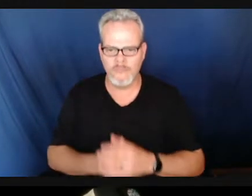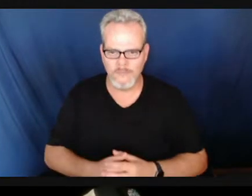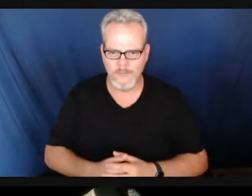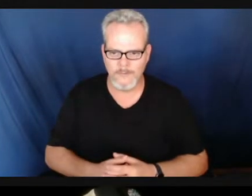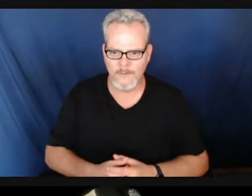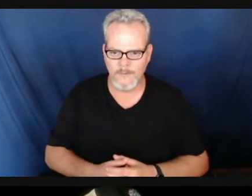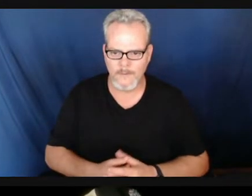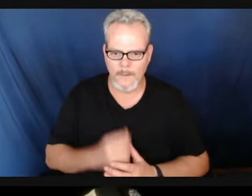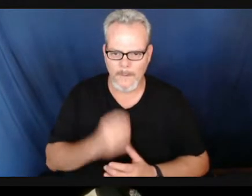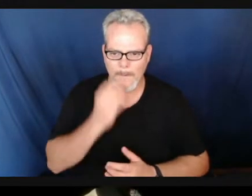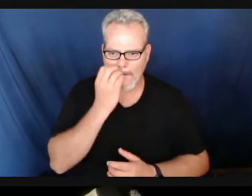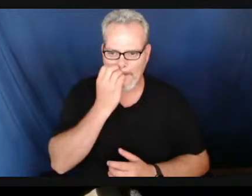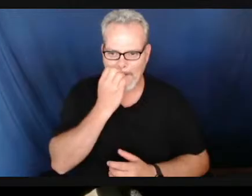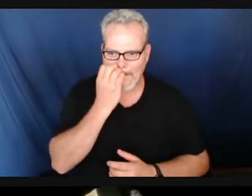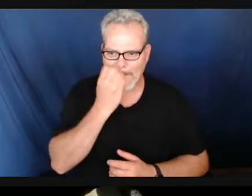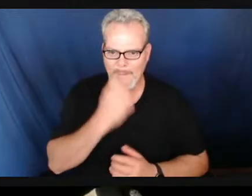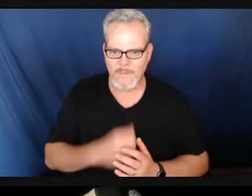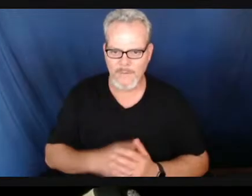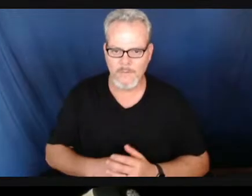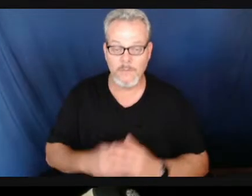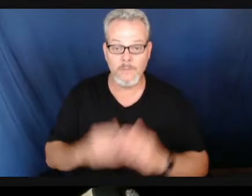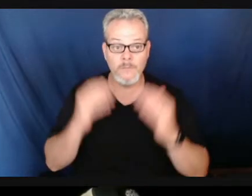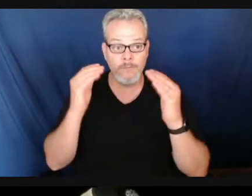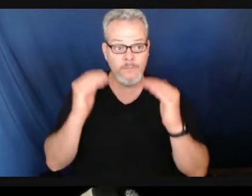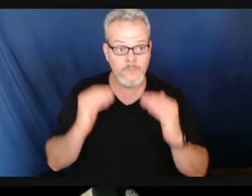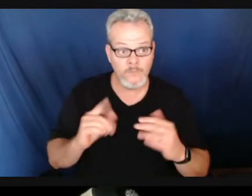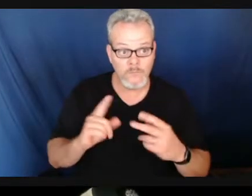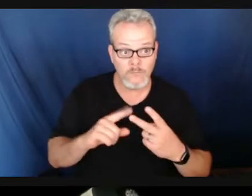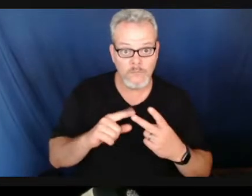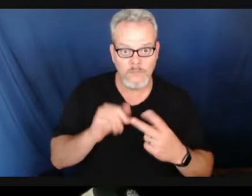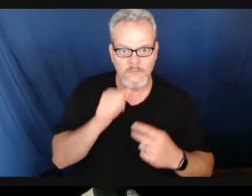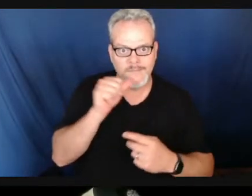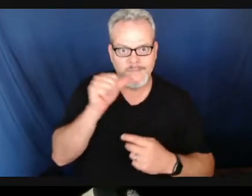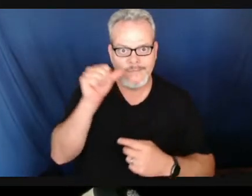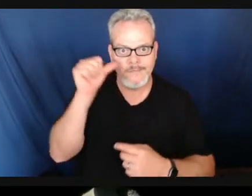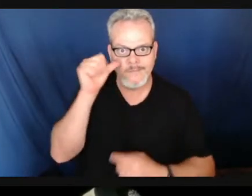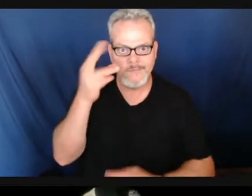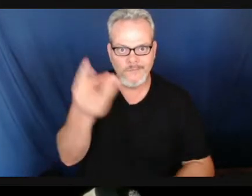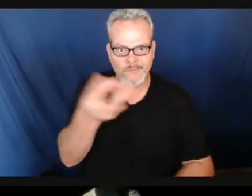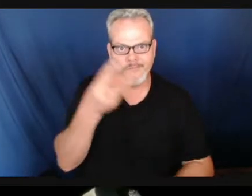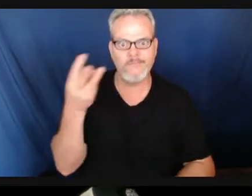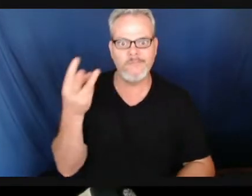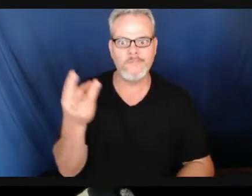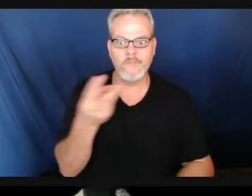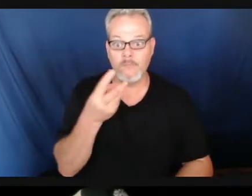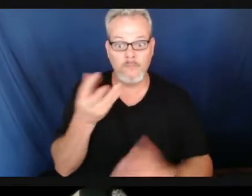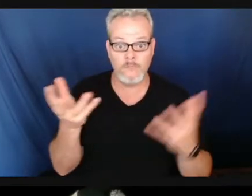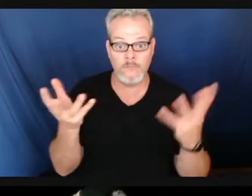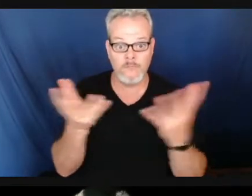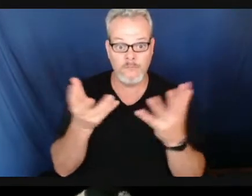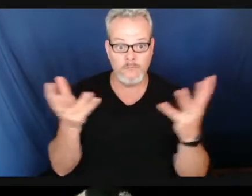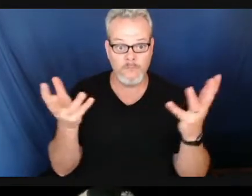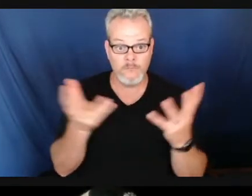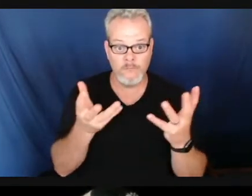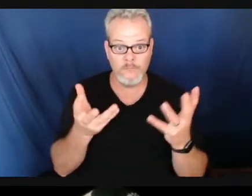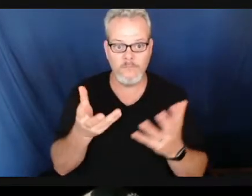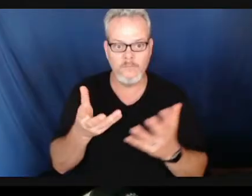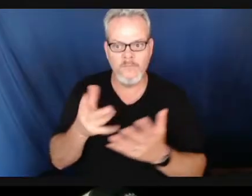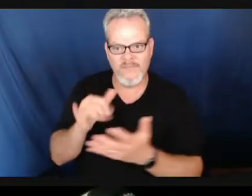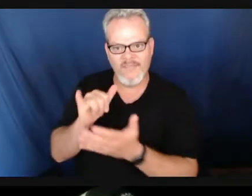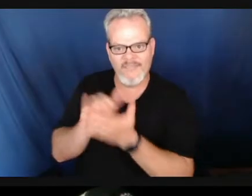Let's move on from that one to the update from yesterday on Wednesday. At that point, they are